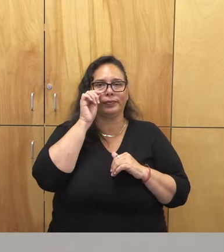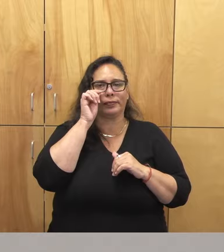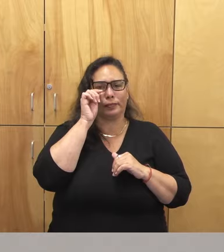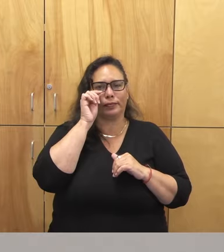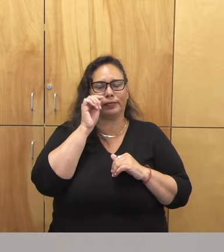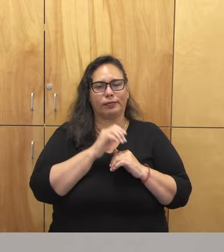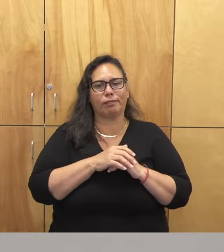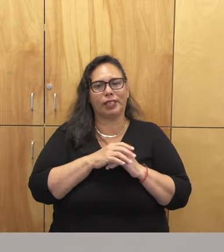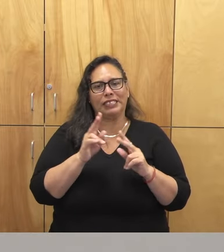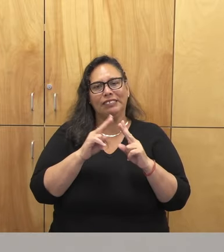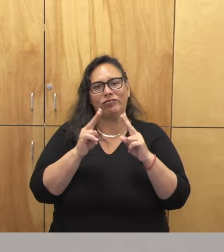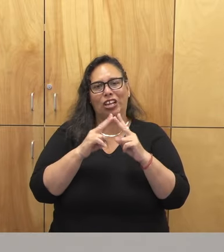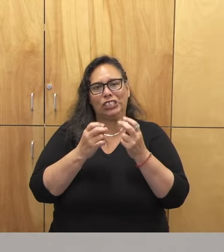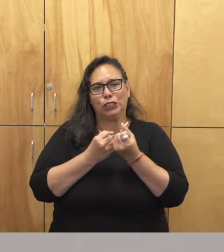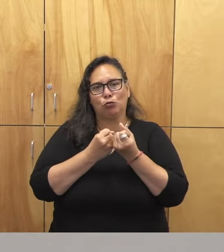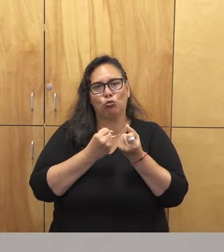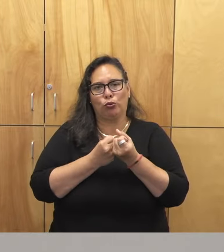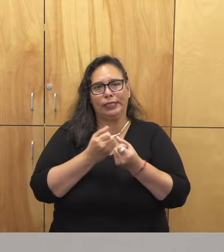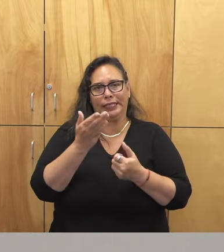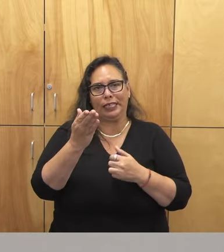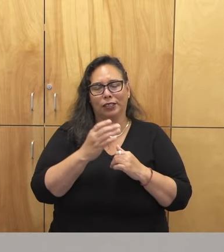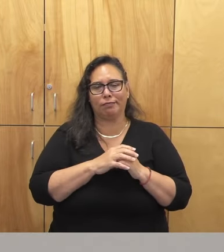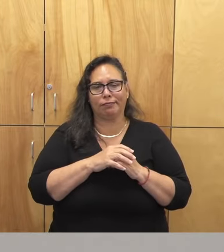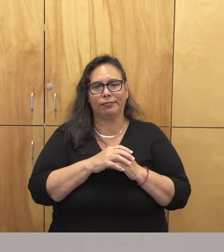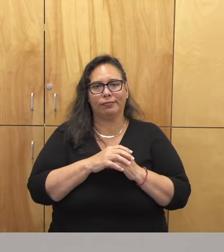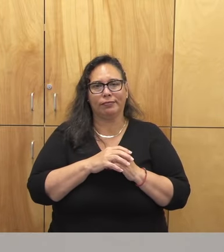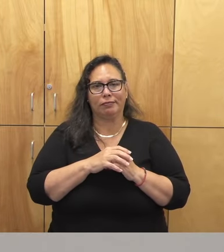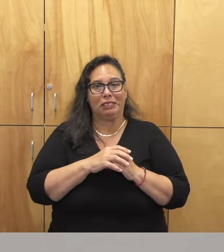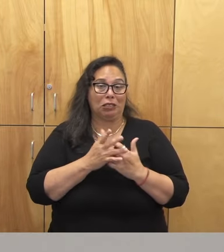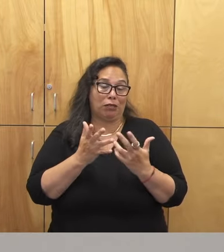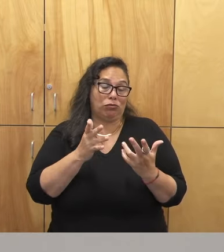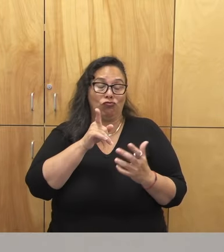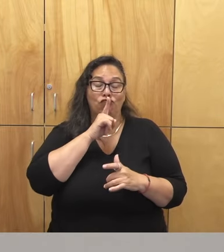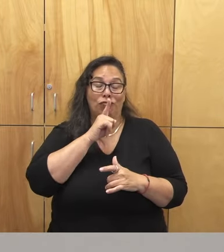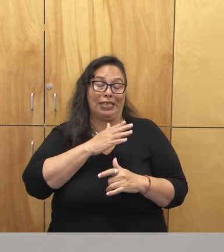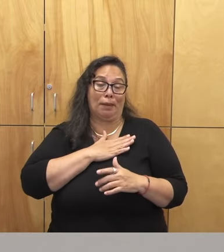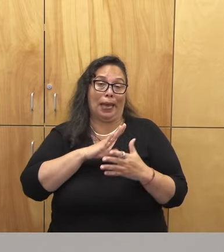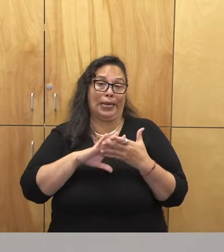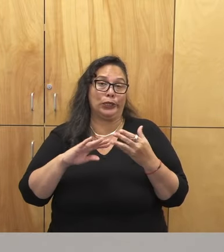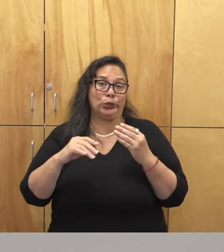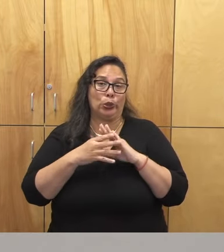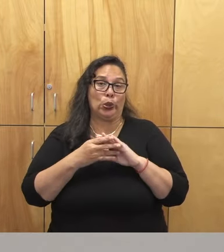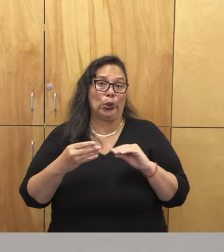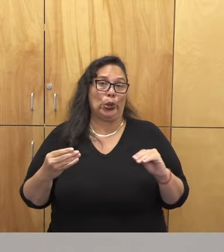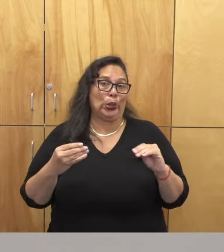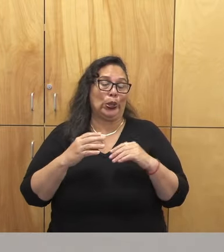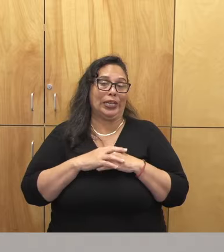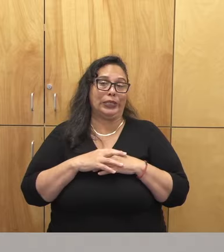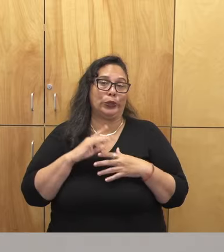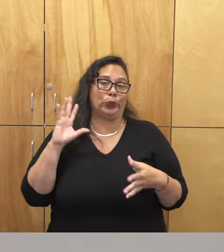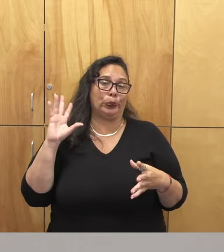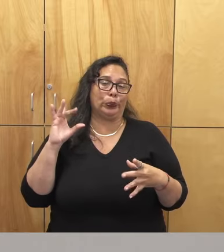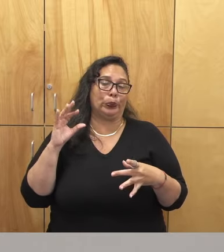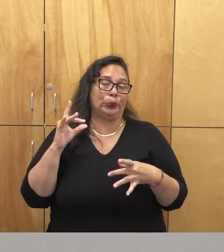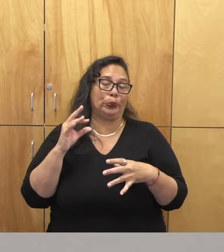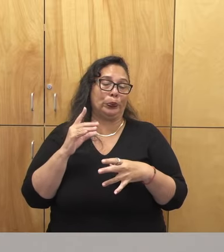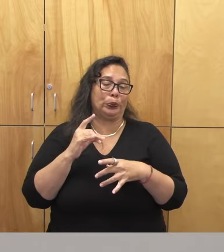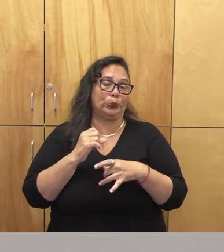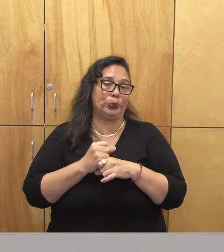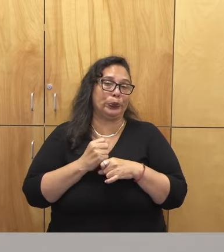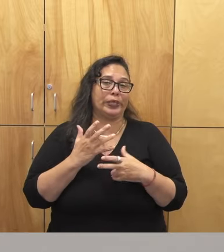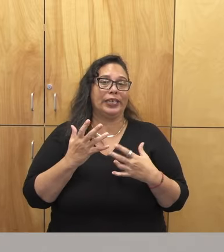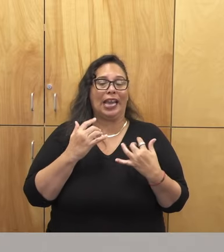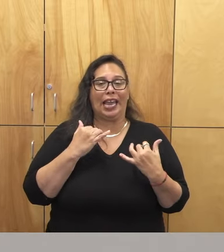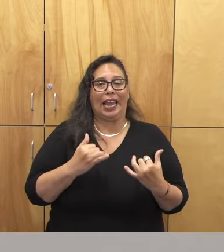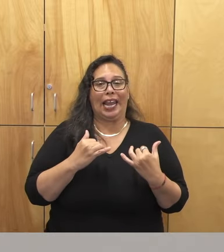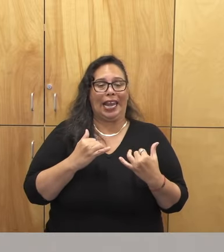and is very supported. So that's really what my story is. It's kind of winding down now. We've